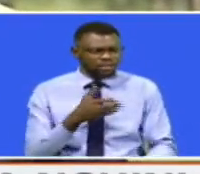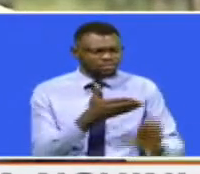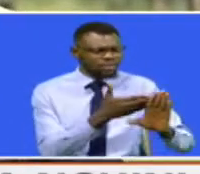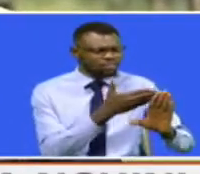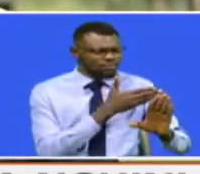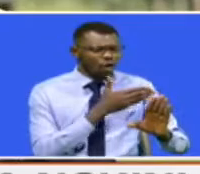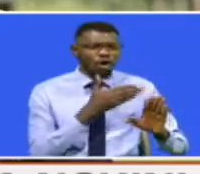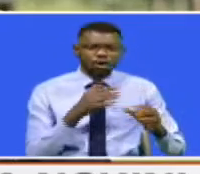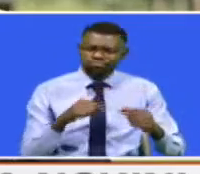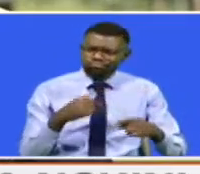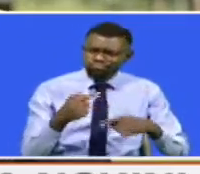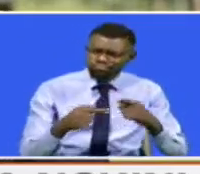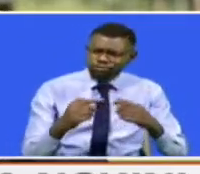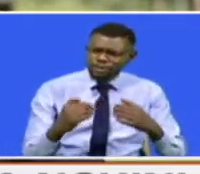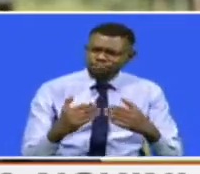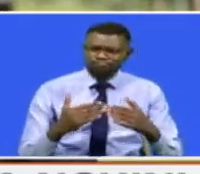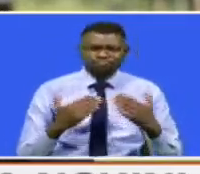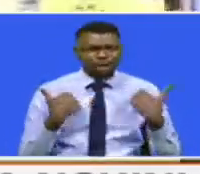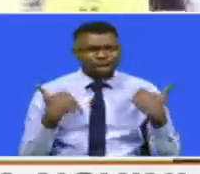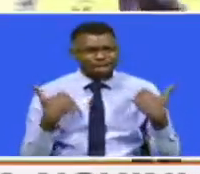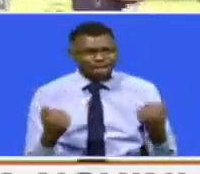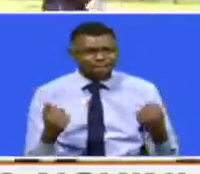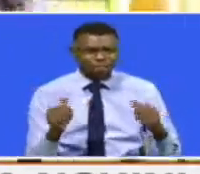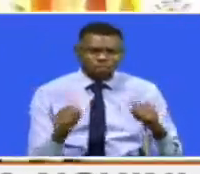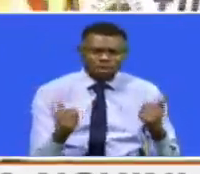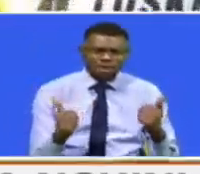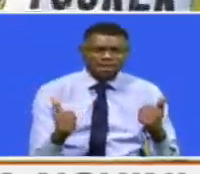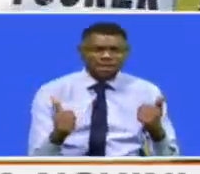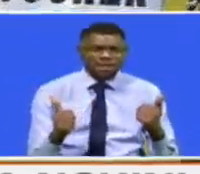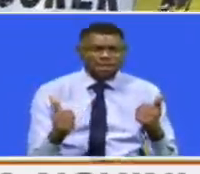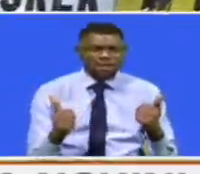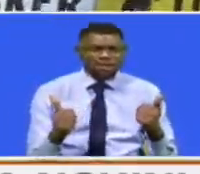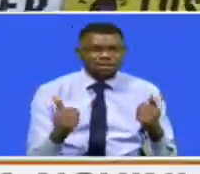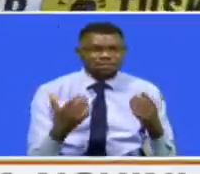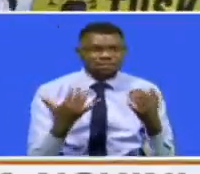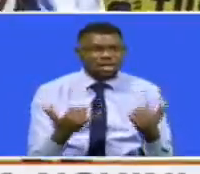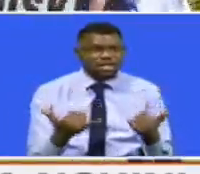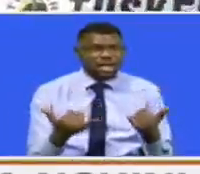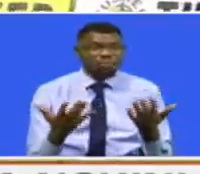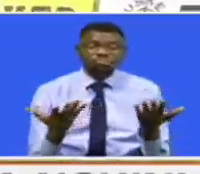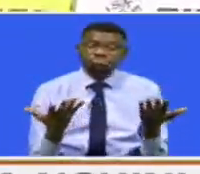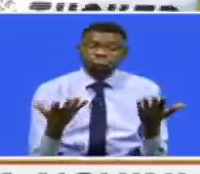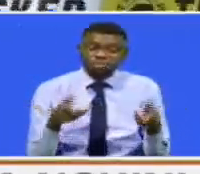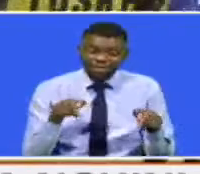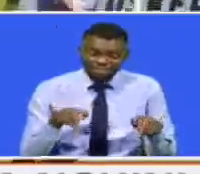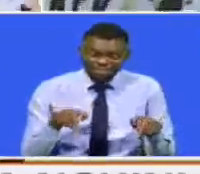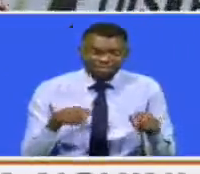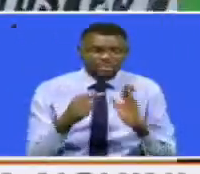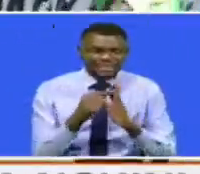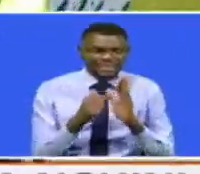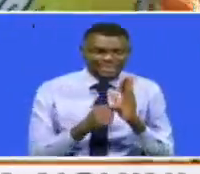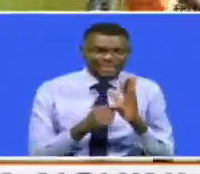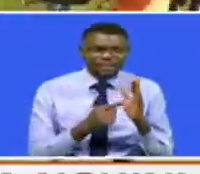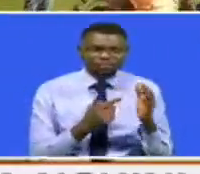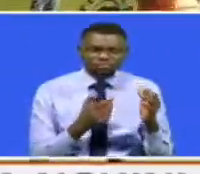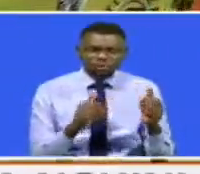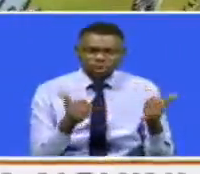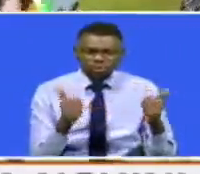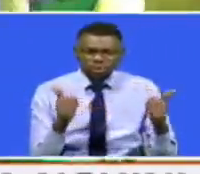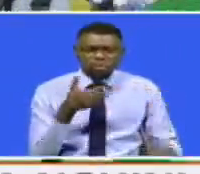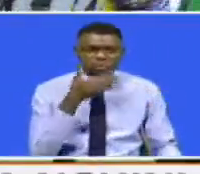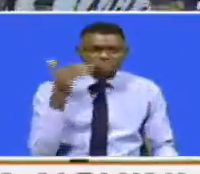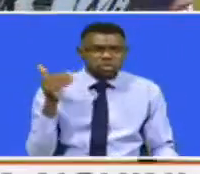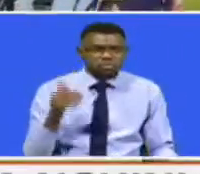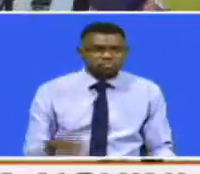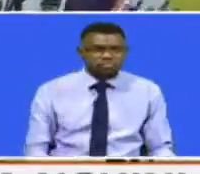at least in maintaining this shape, so it's the effect of the pre-season that is at least making